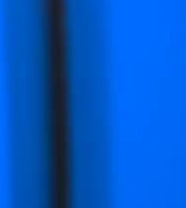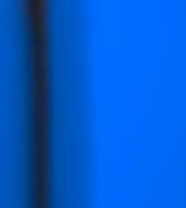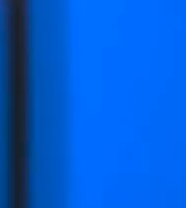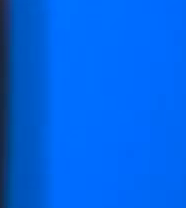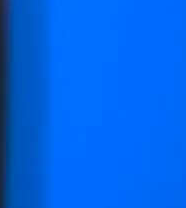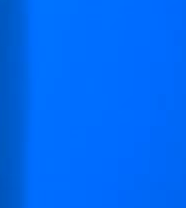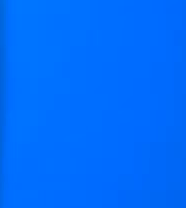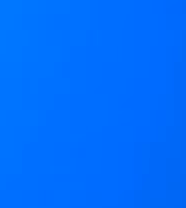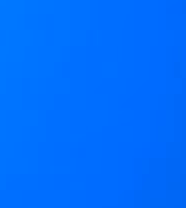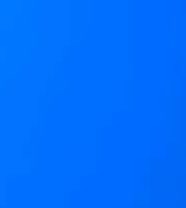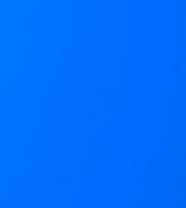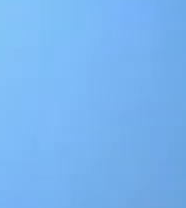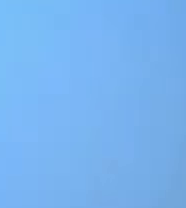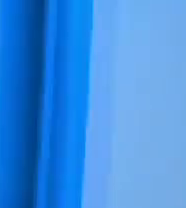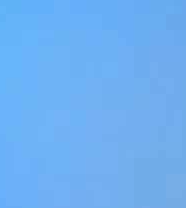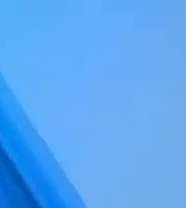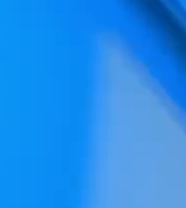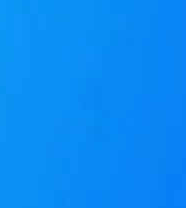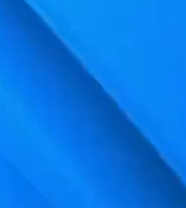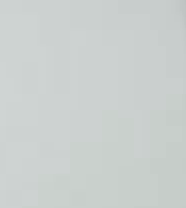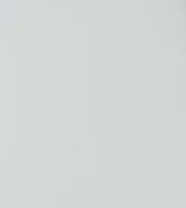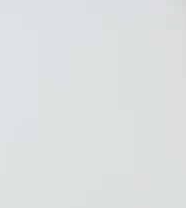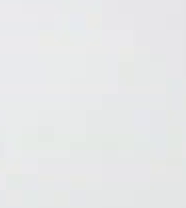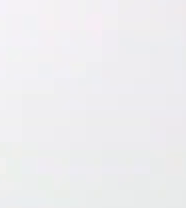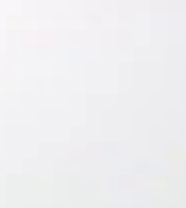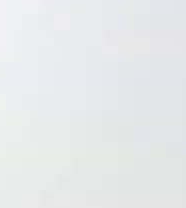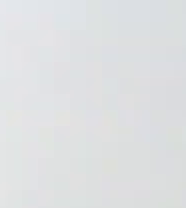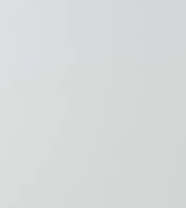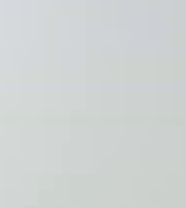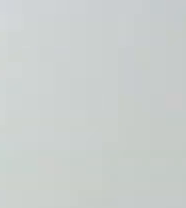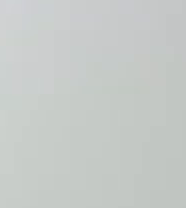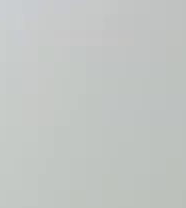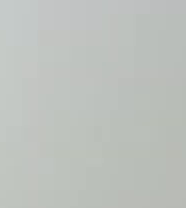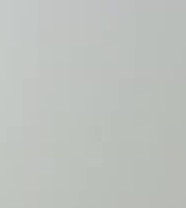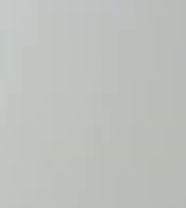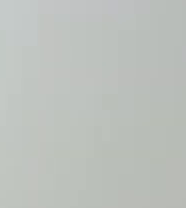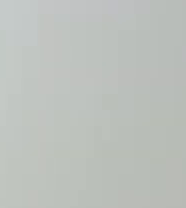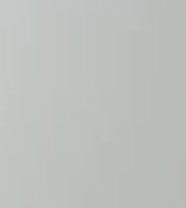ZNS Total Sports is brought to you by Fourth Terrace Diagnostic Center.